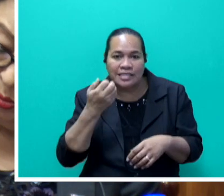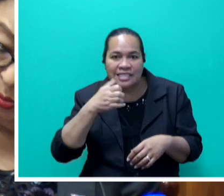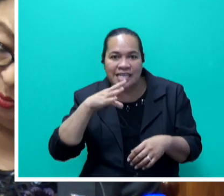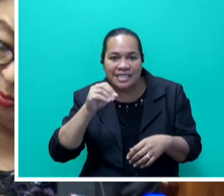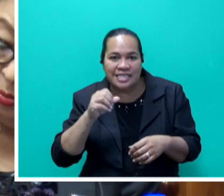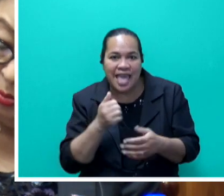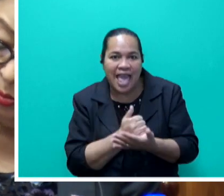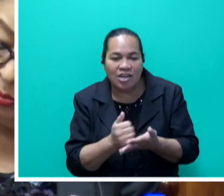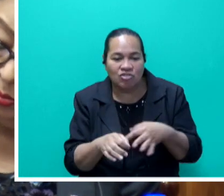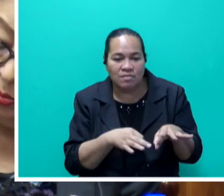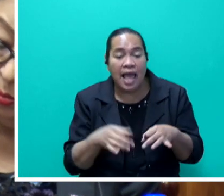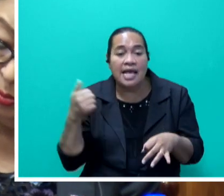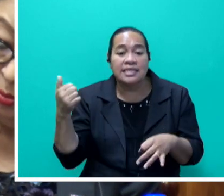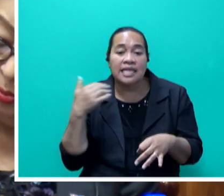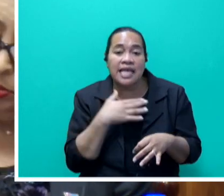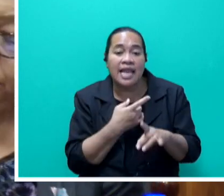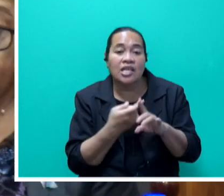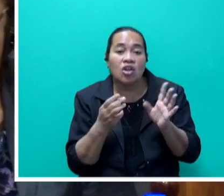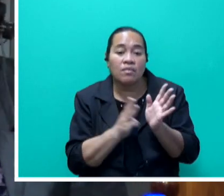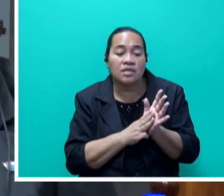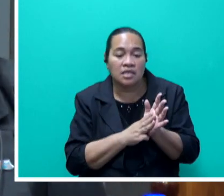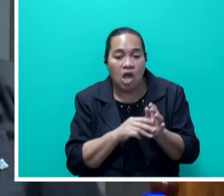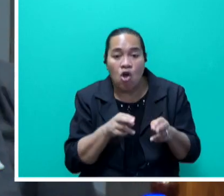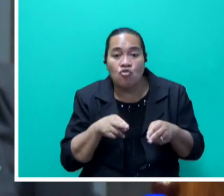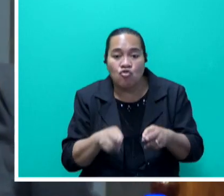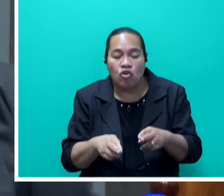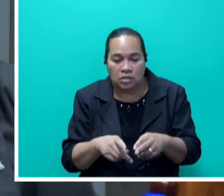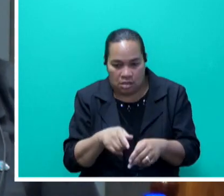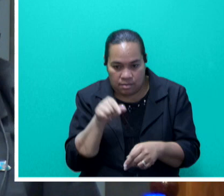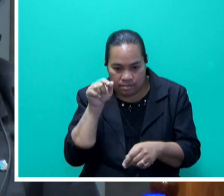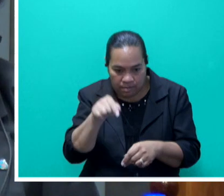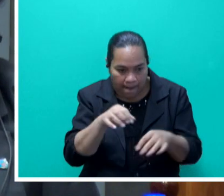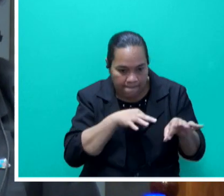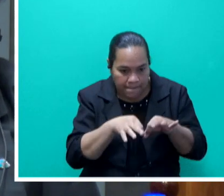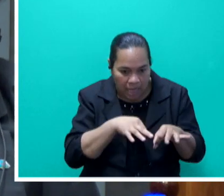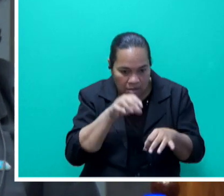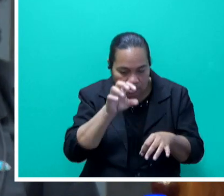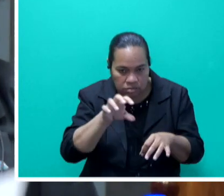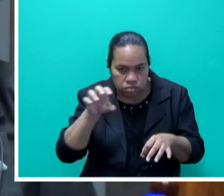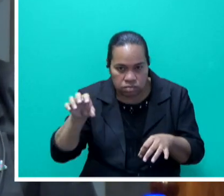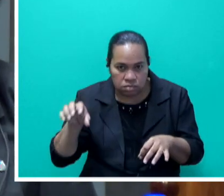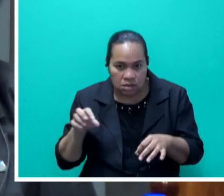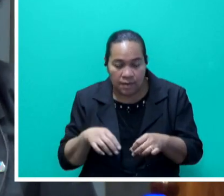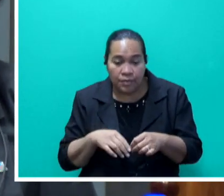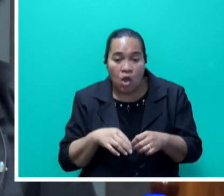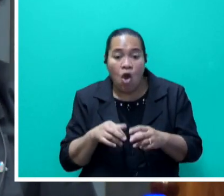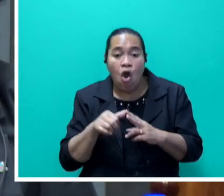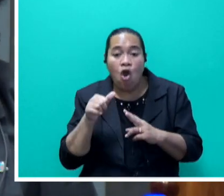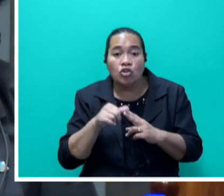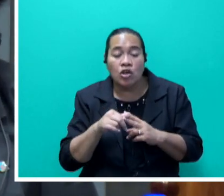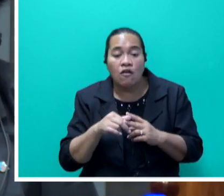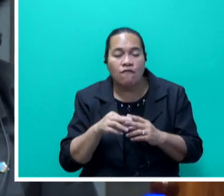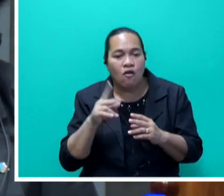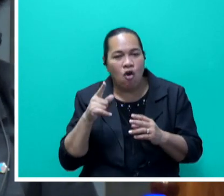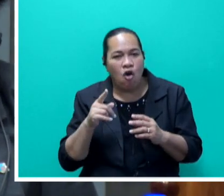plans, 600 kilometers of major roads that have been marked and delineated, and traffic management plans